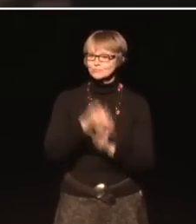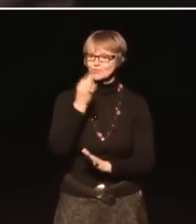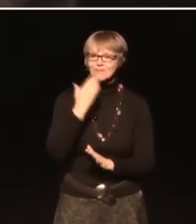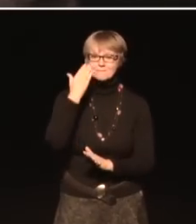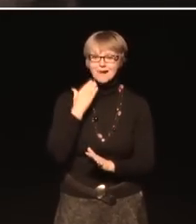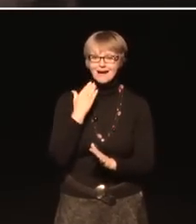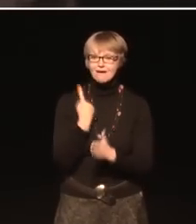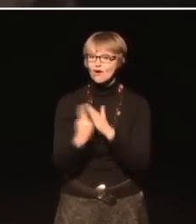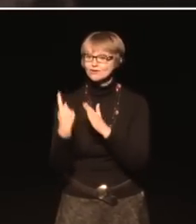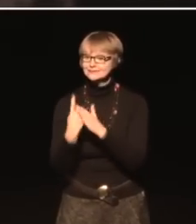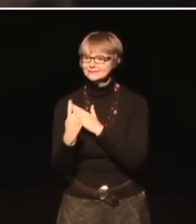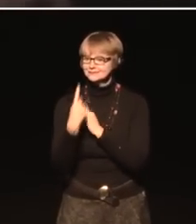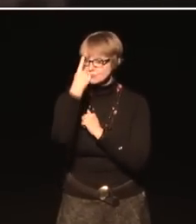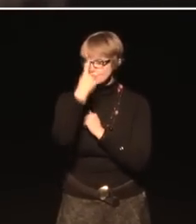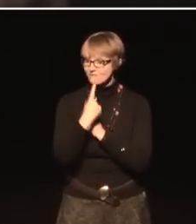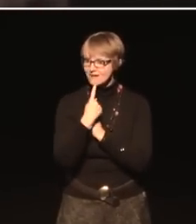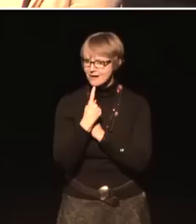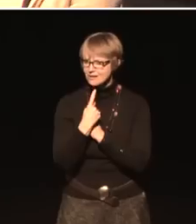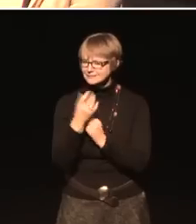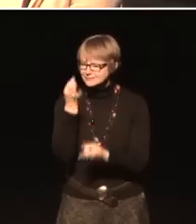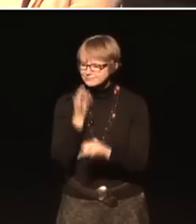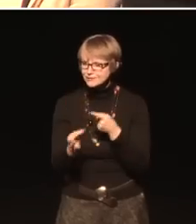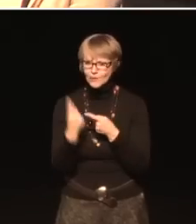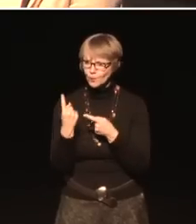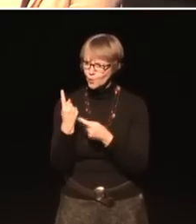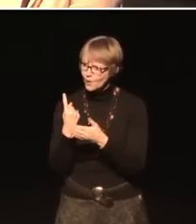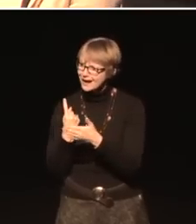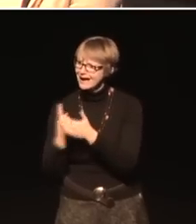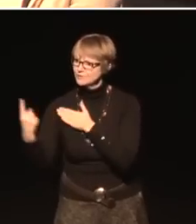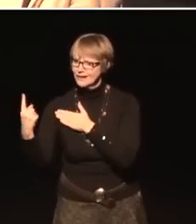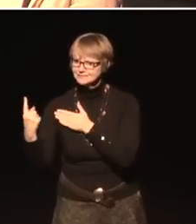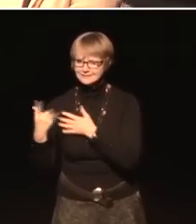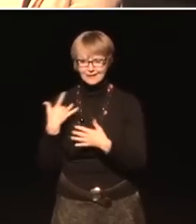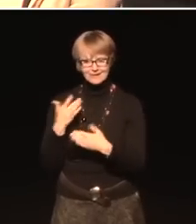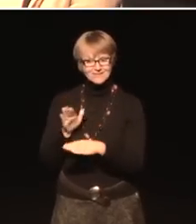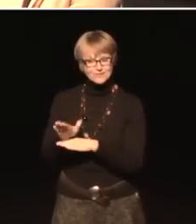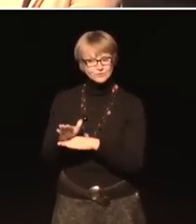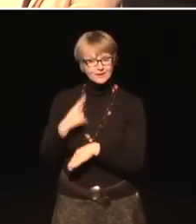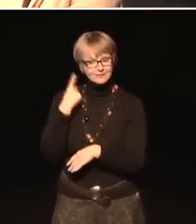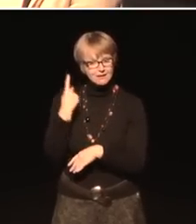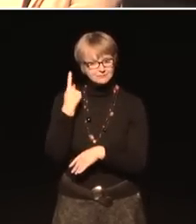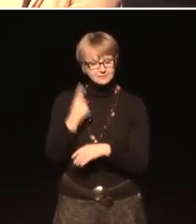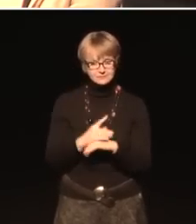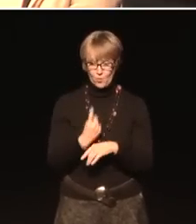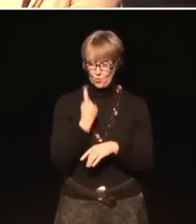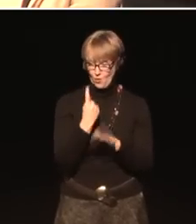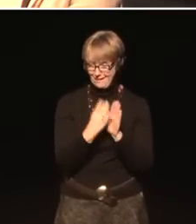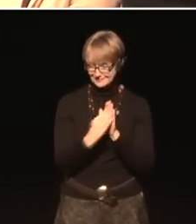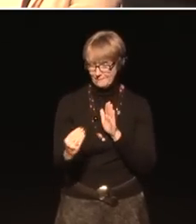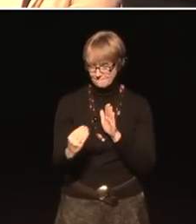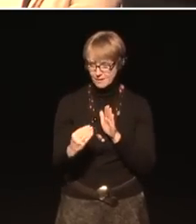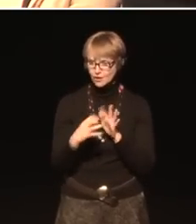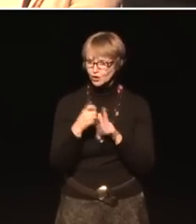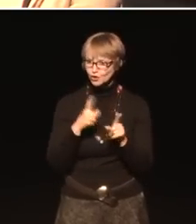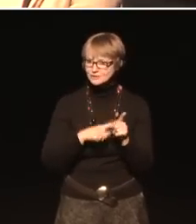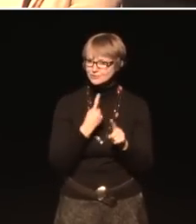more isolated black artists outside of London. The best example was the project that Kirsty referred to,